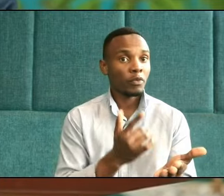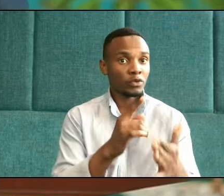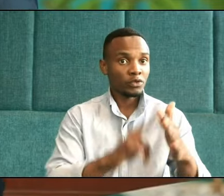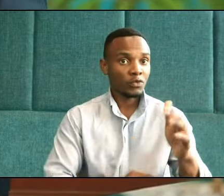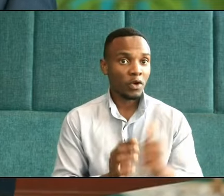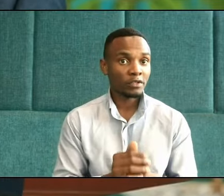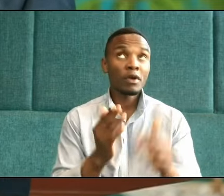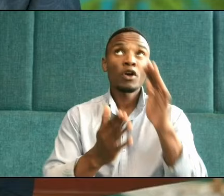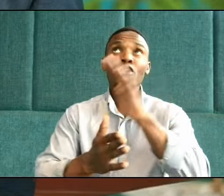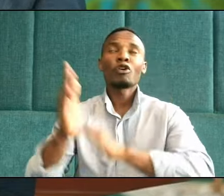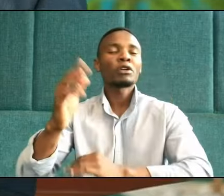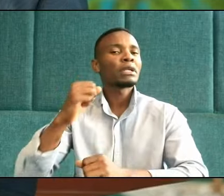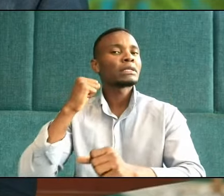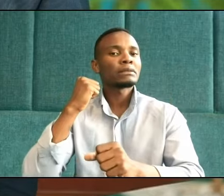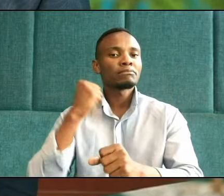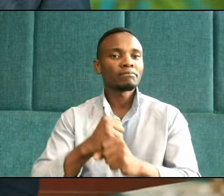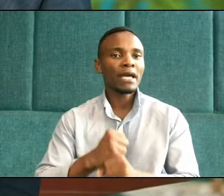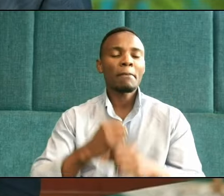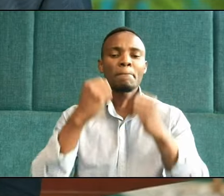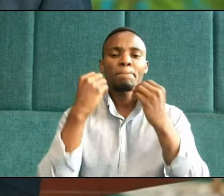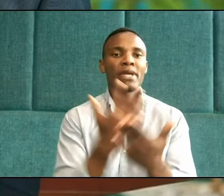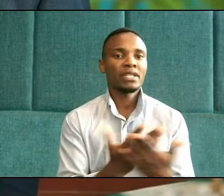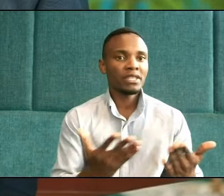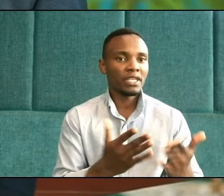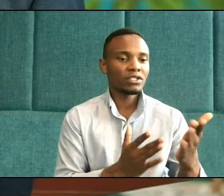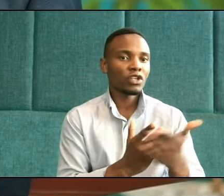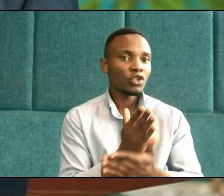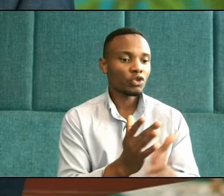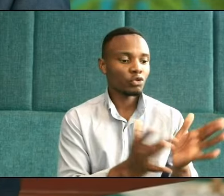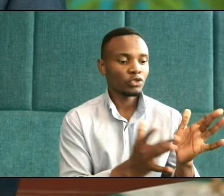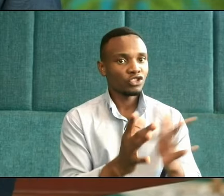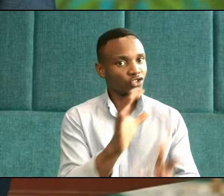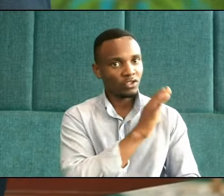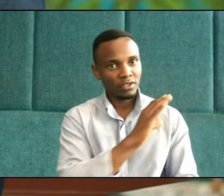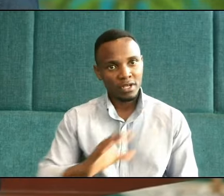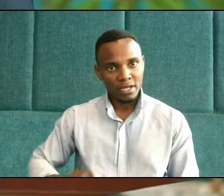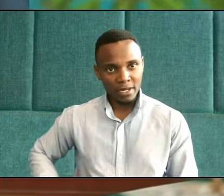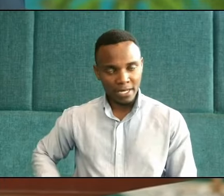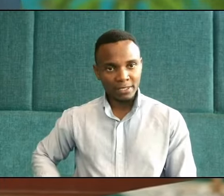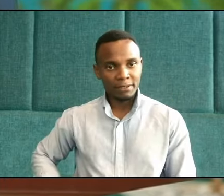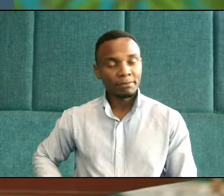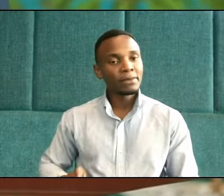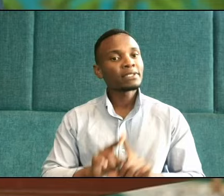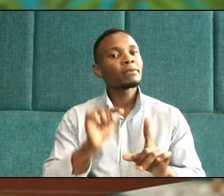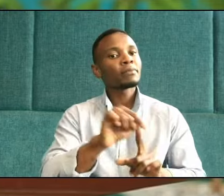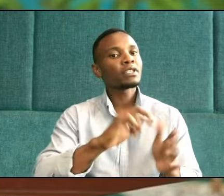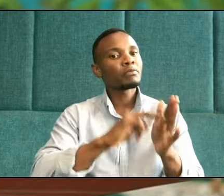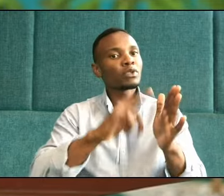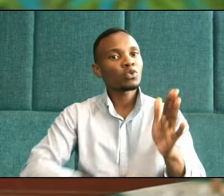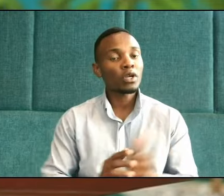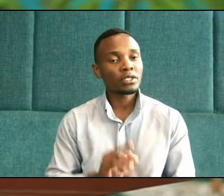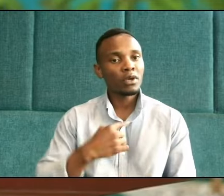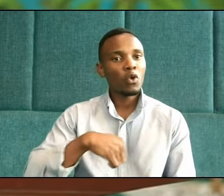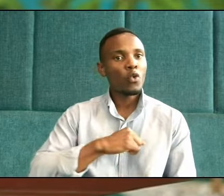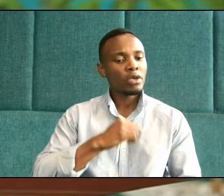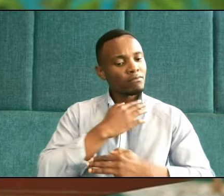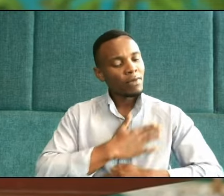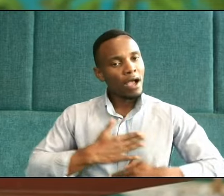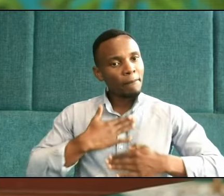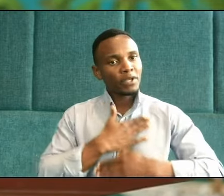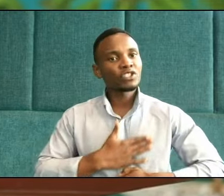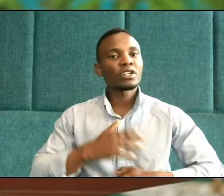much more to us through Jesus Christ, and this means that we need to appreciate